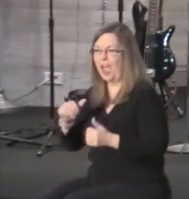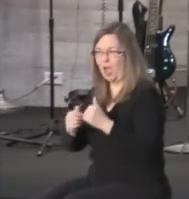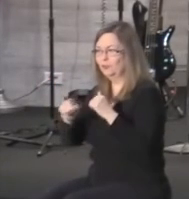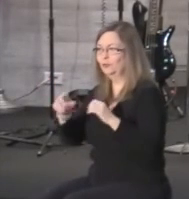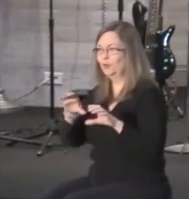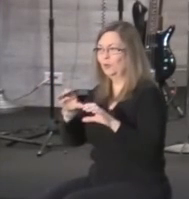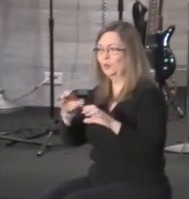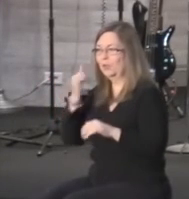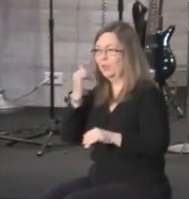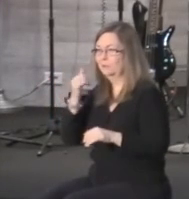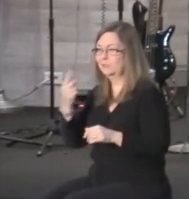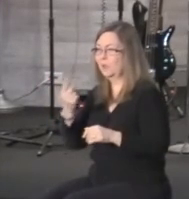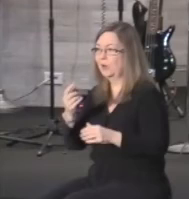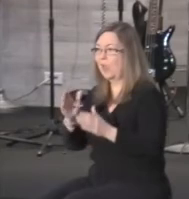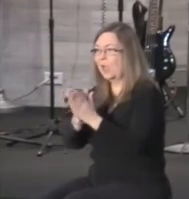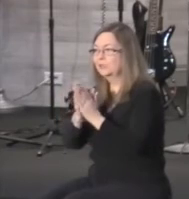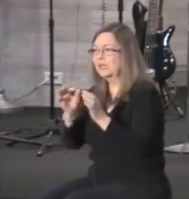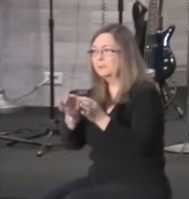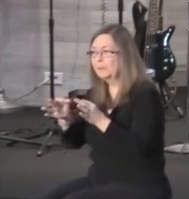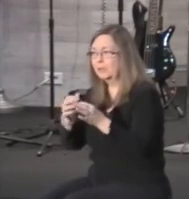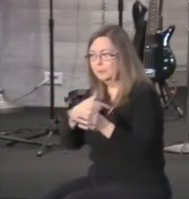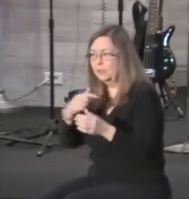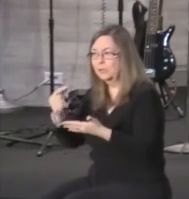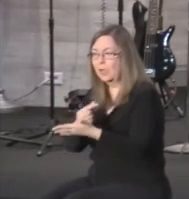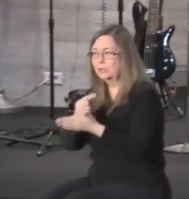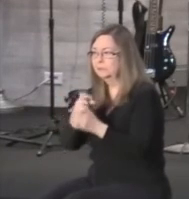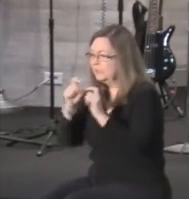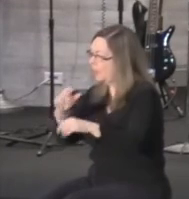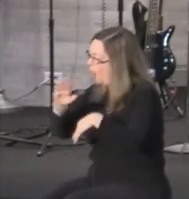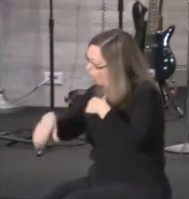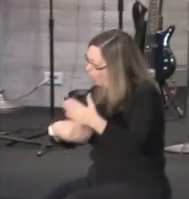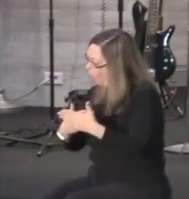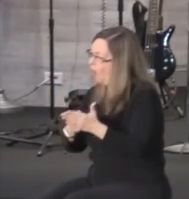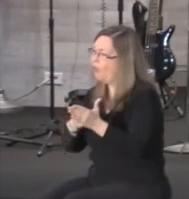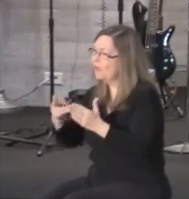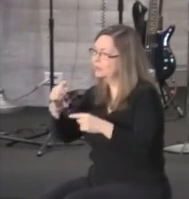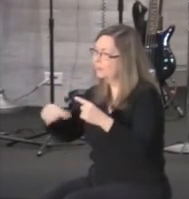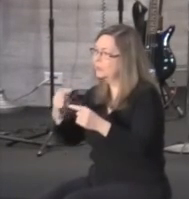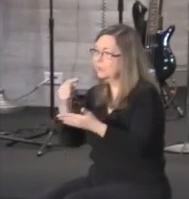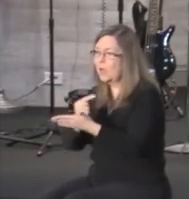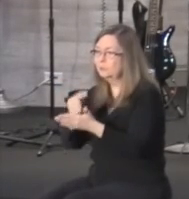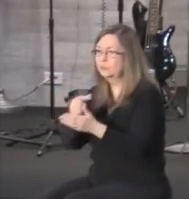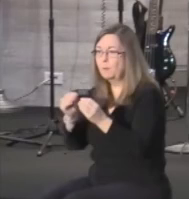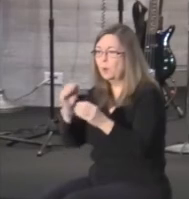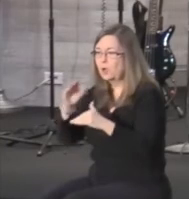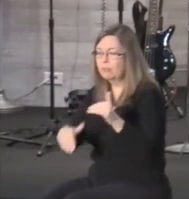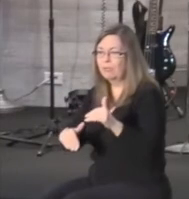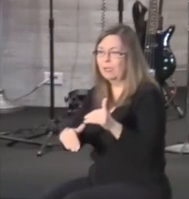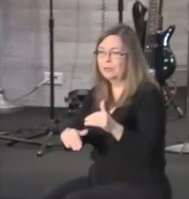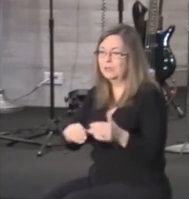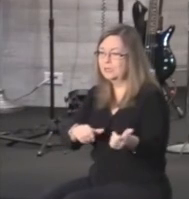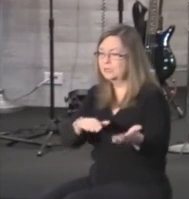someone began to ask you to explain to me the gospel? Give me all the facts about the gospel. It's more than just the death, burial,